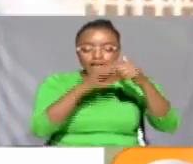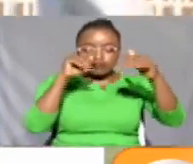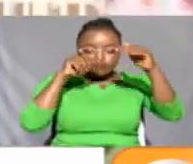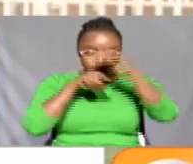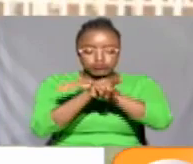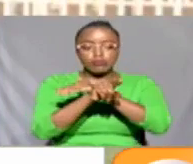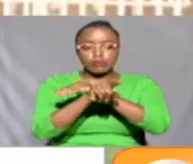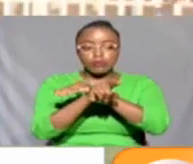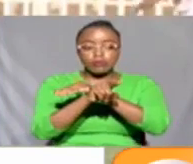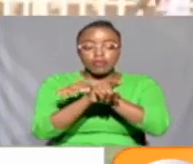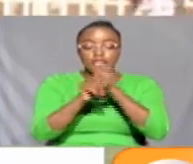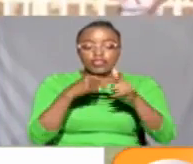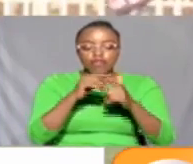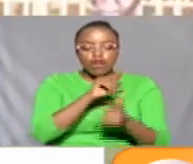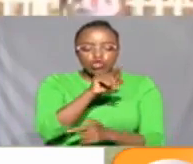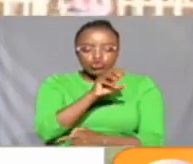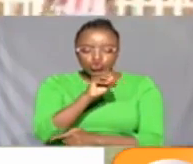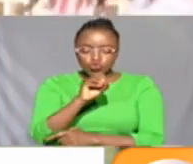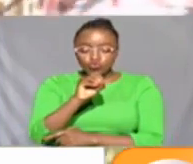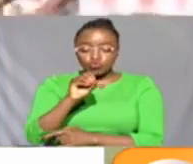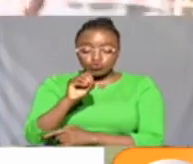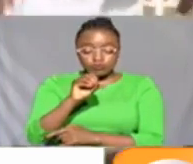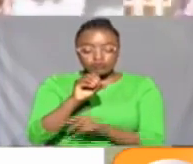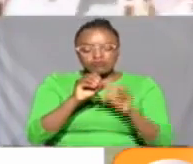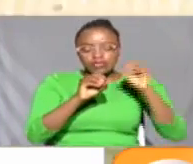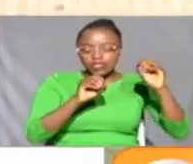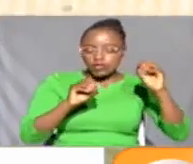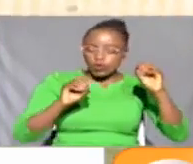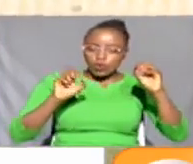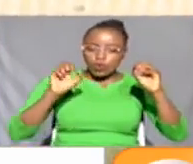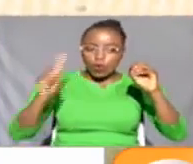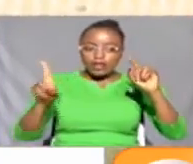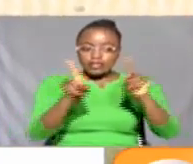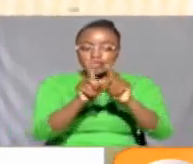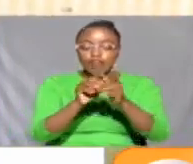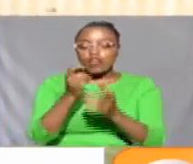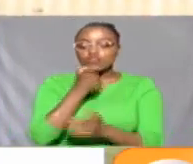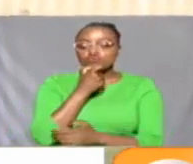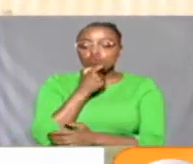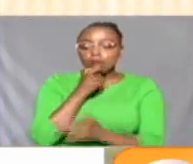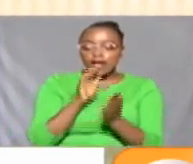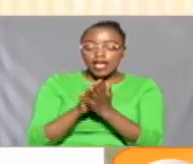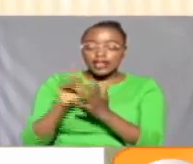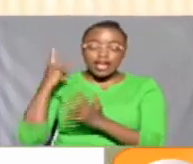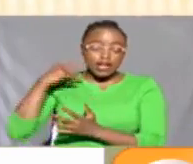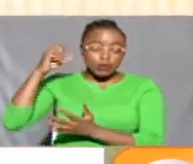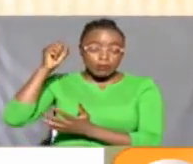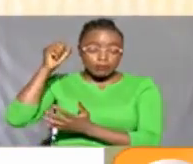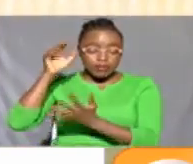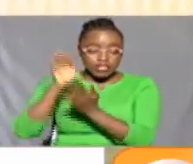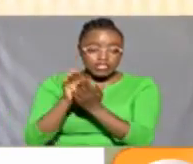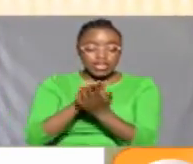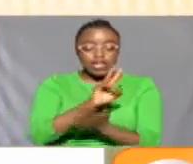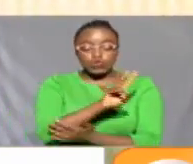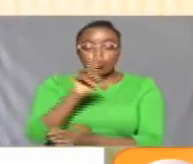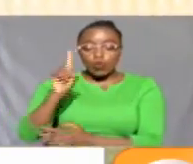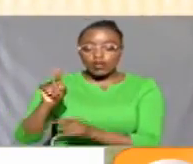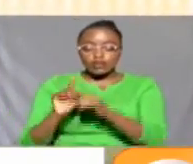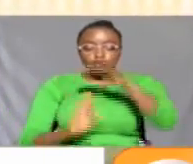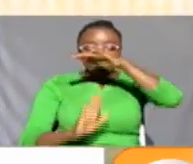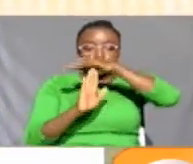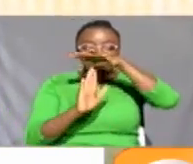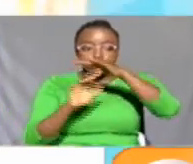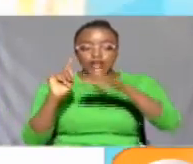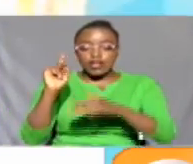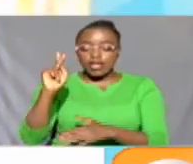the process. They beat Zoo FC 1-0 and edged out defending champions Gor Mahia and Kariobangi Sharks 2-1 to rise to the top of